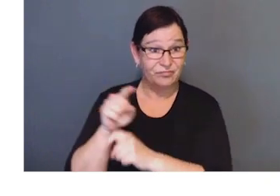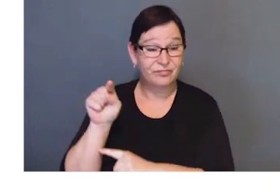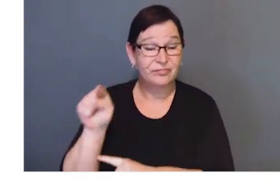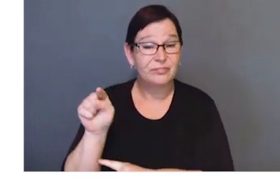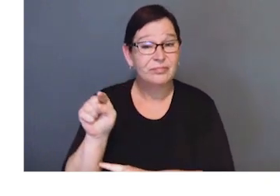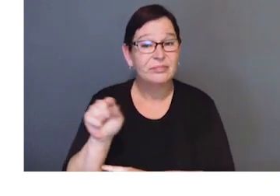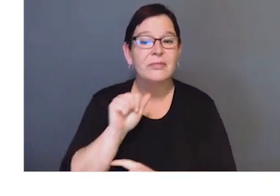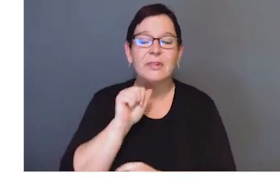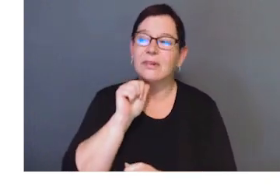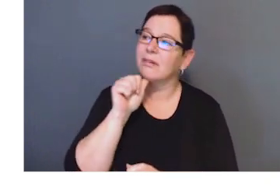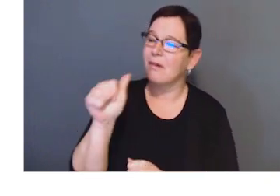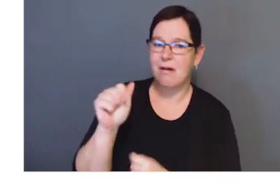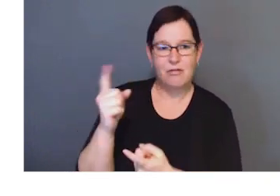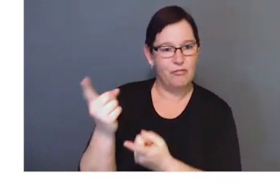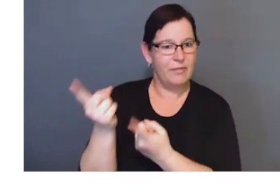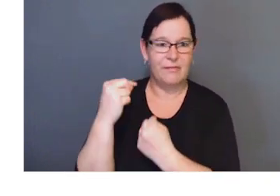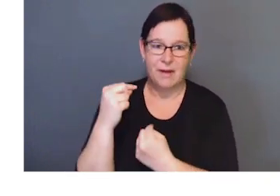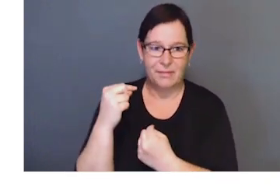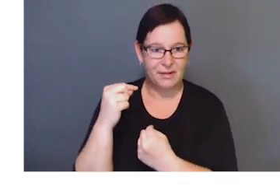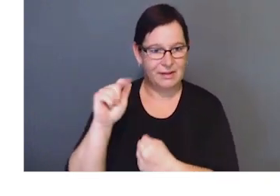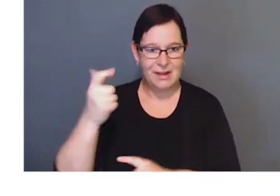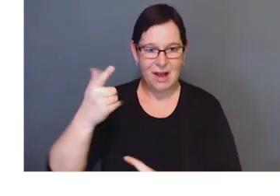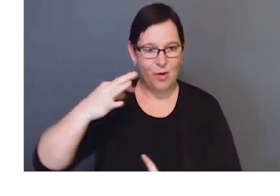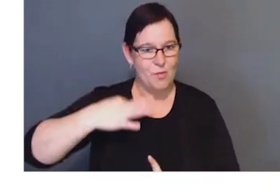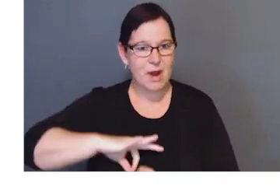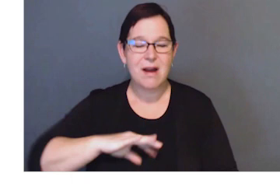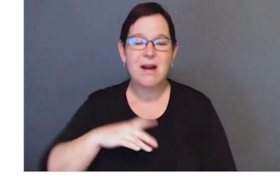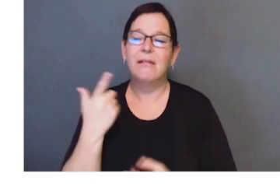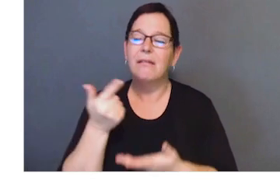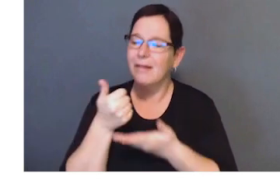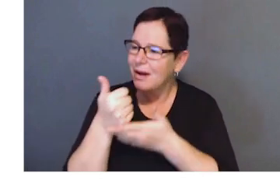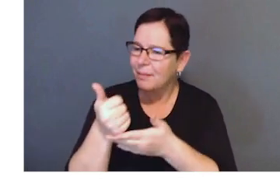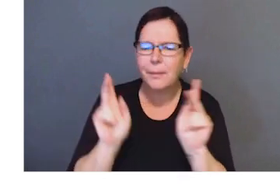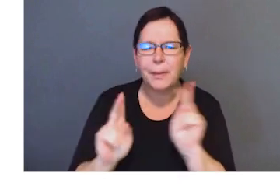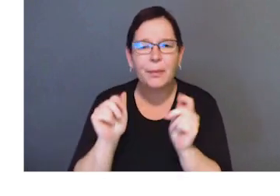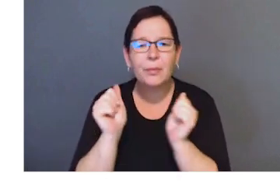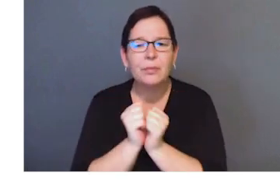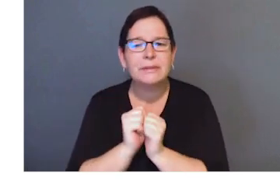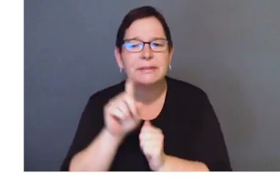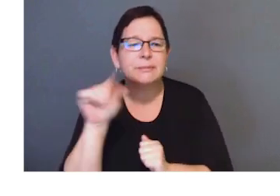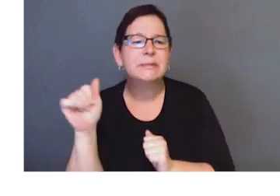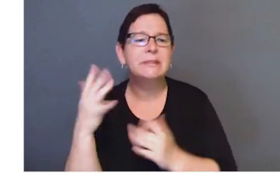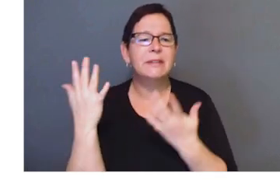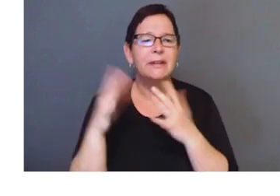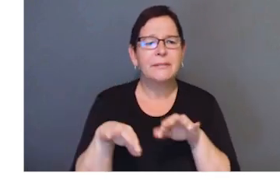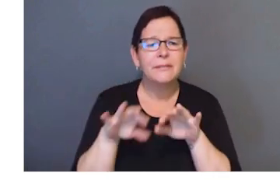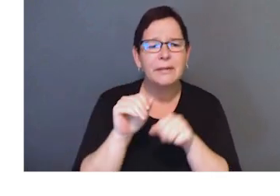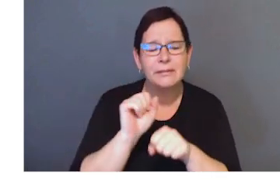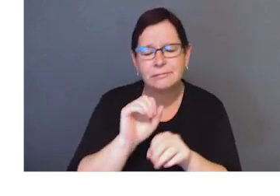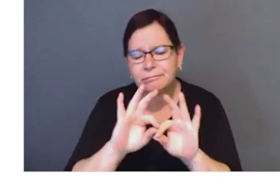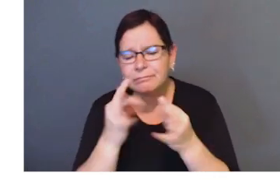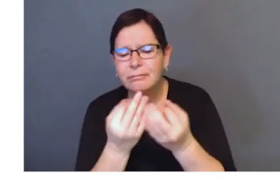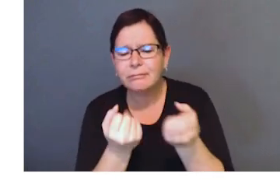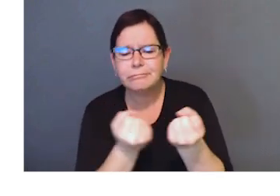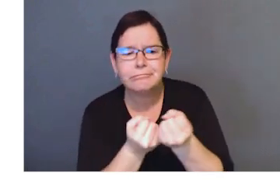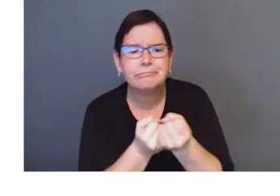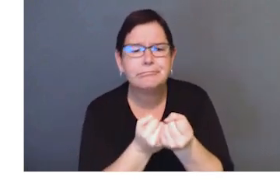disabilities or their supporting family members reduce the income tax they may have to pay.